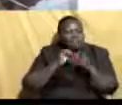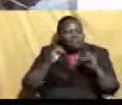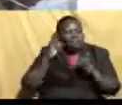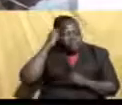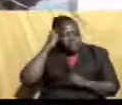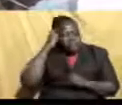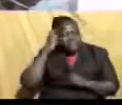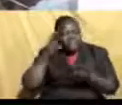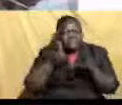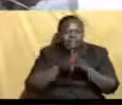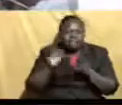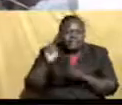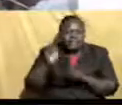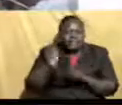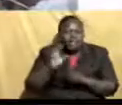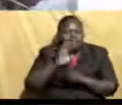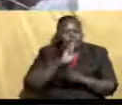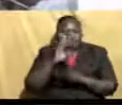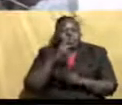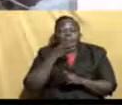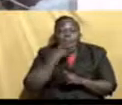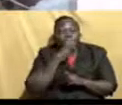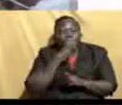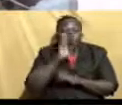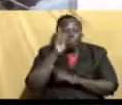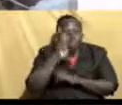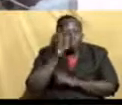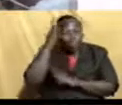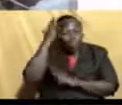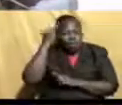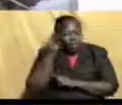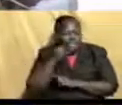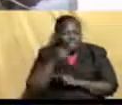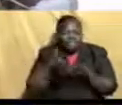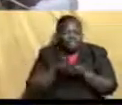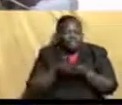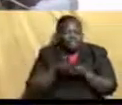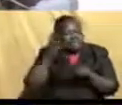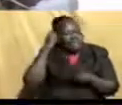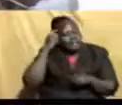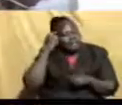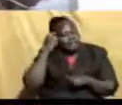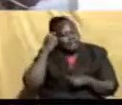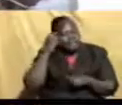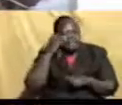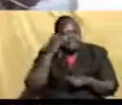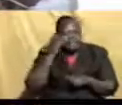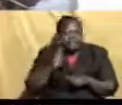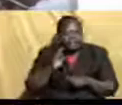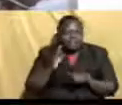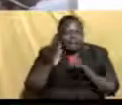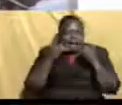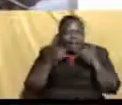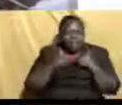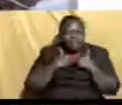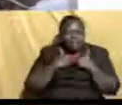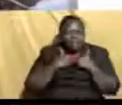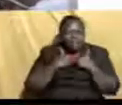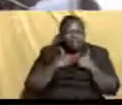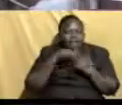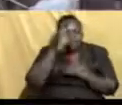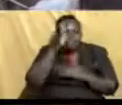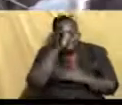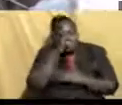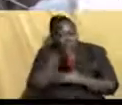as the president or in their private capacity. Why it becomes a doubt when they gazette a task force,